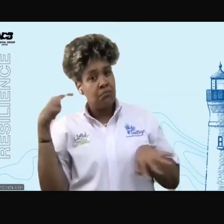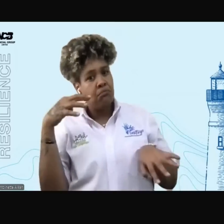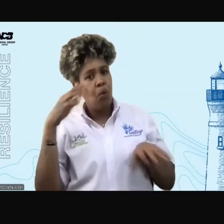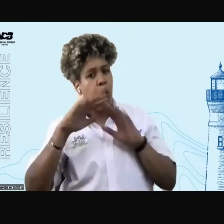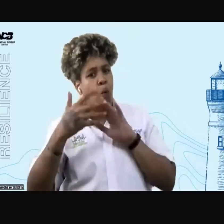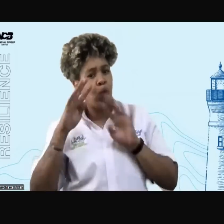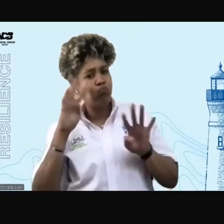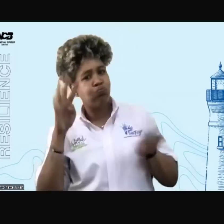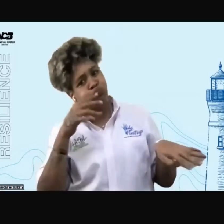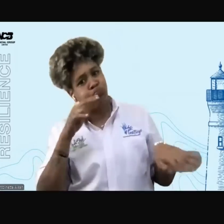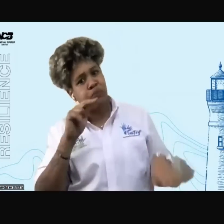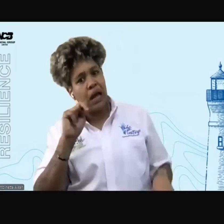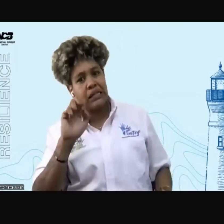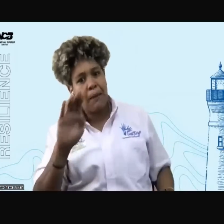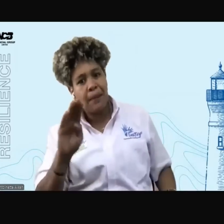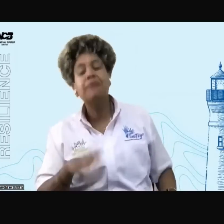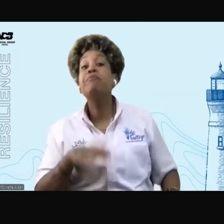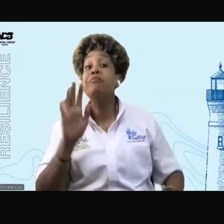November the 14th,